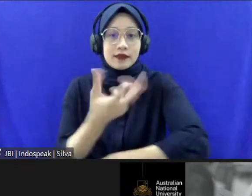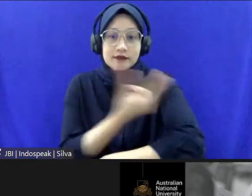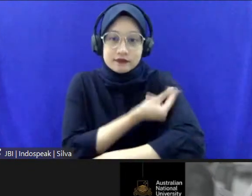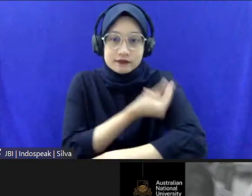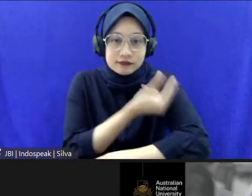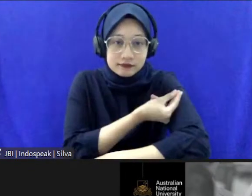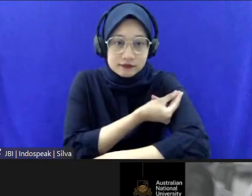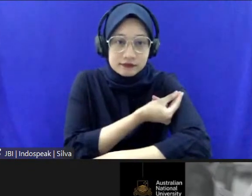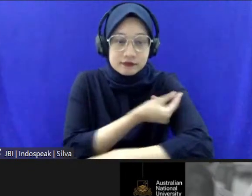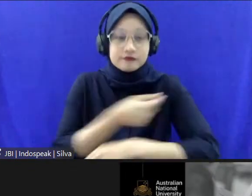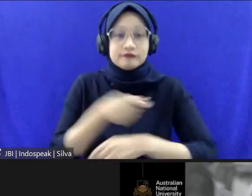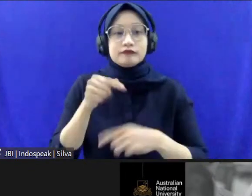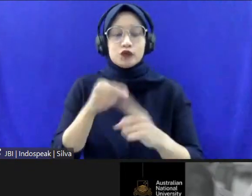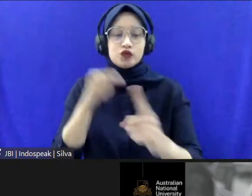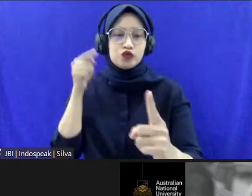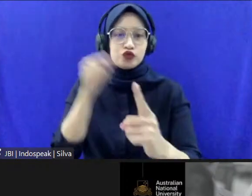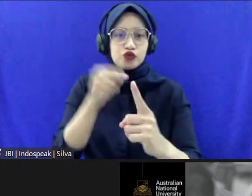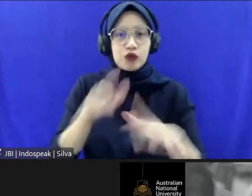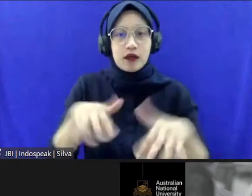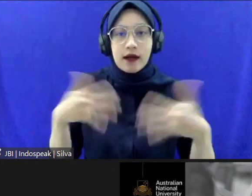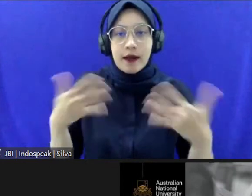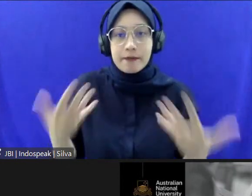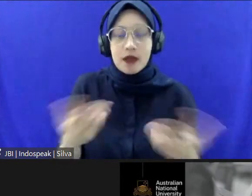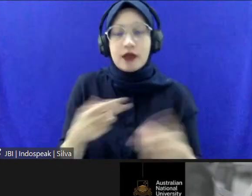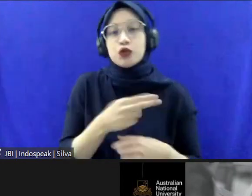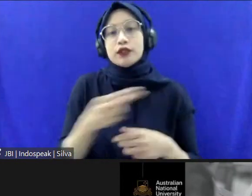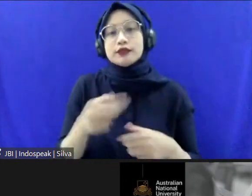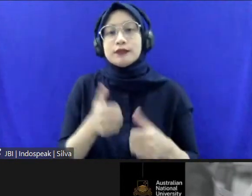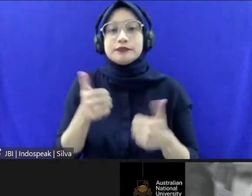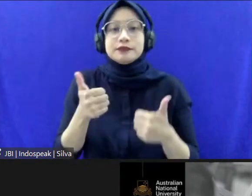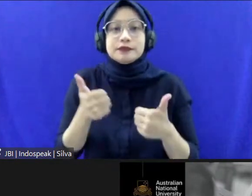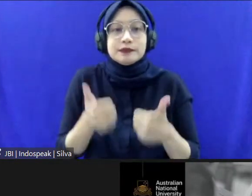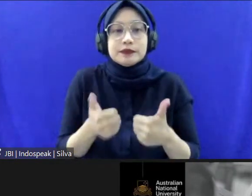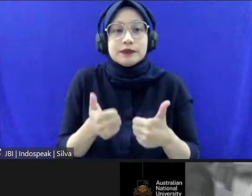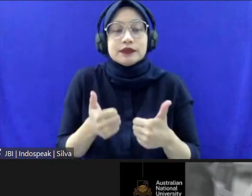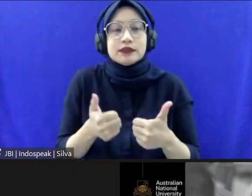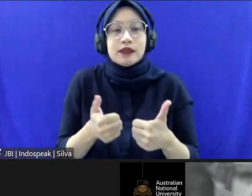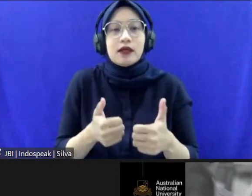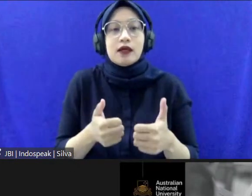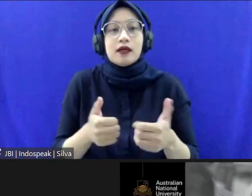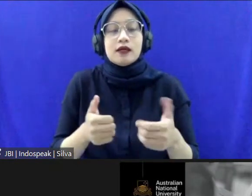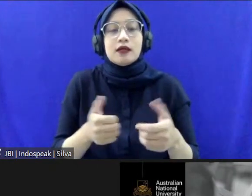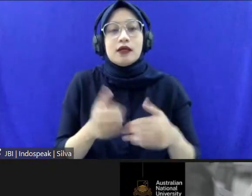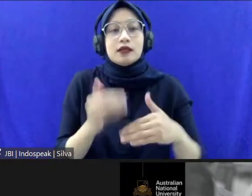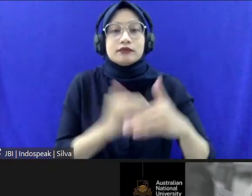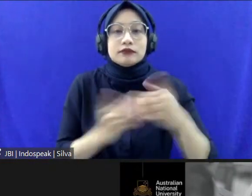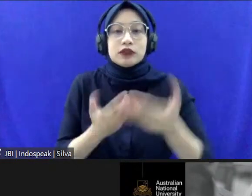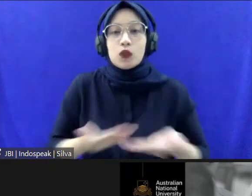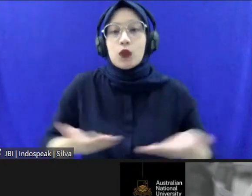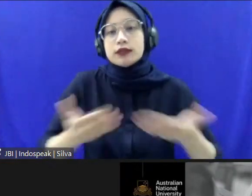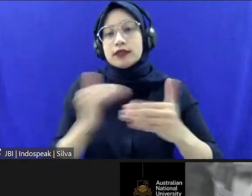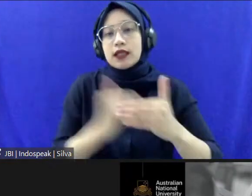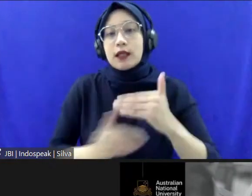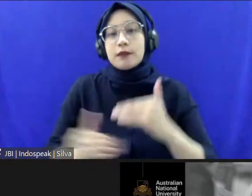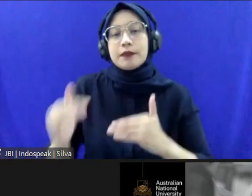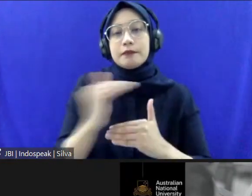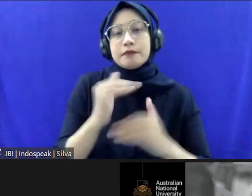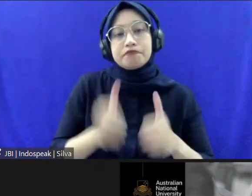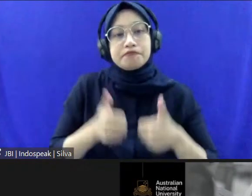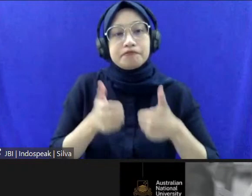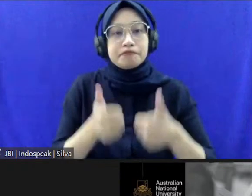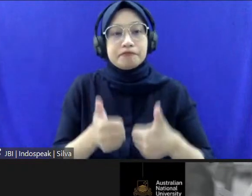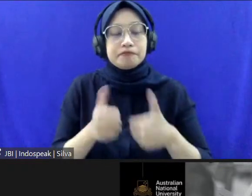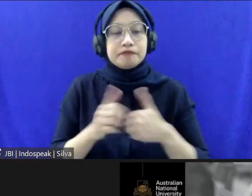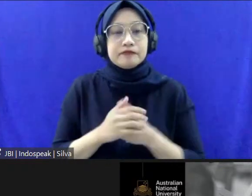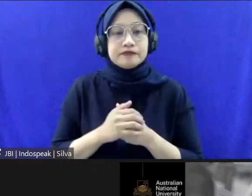our battle against the pandemic. And once again, on behalf of the government and the people of the Republic of Indonesia, I would